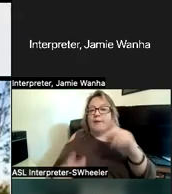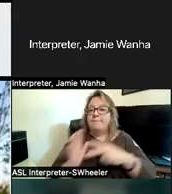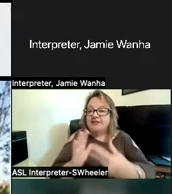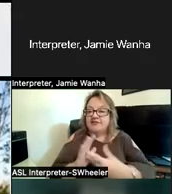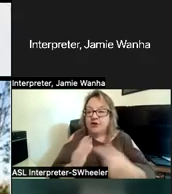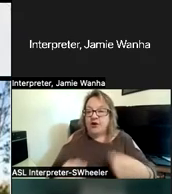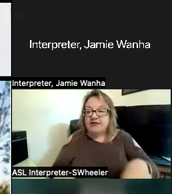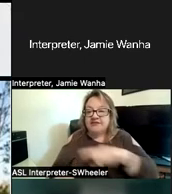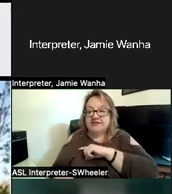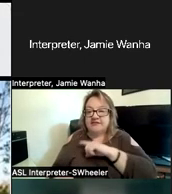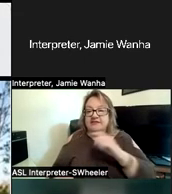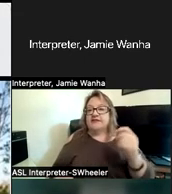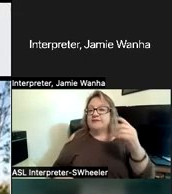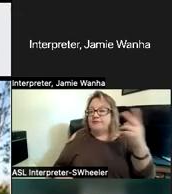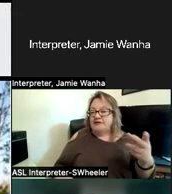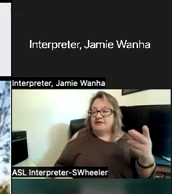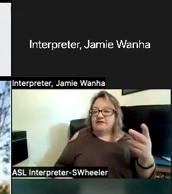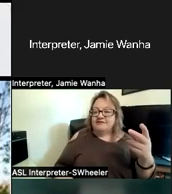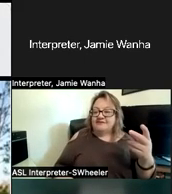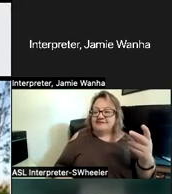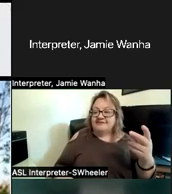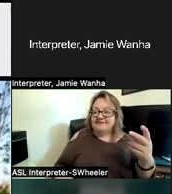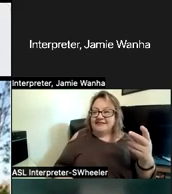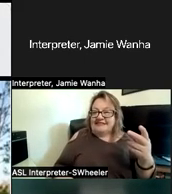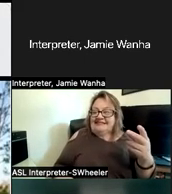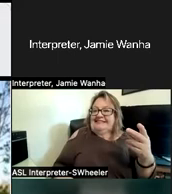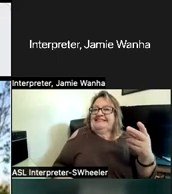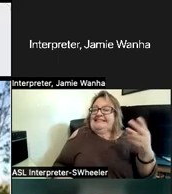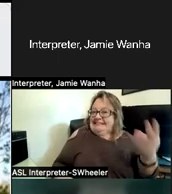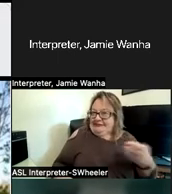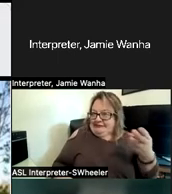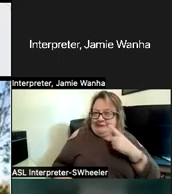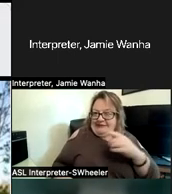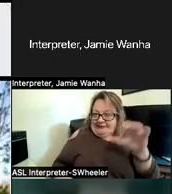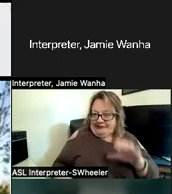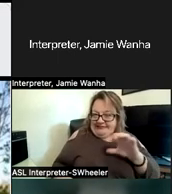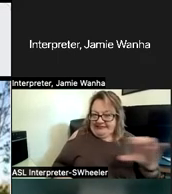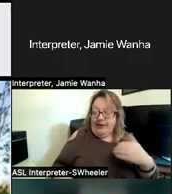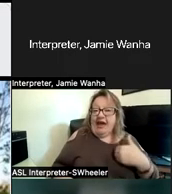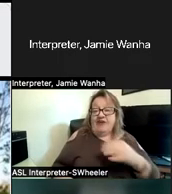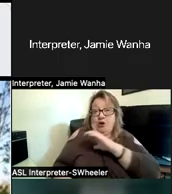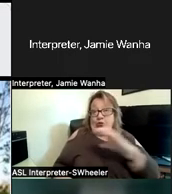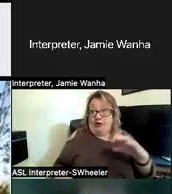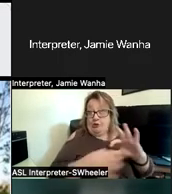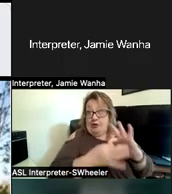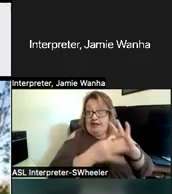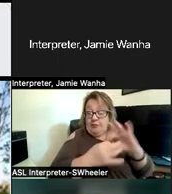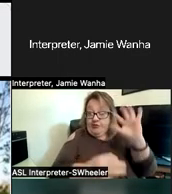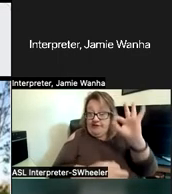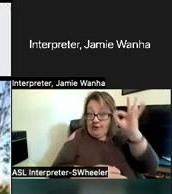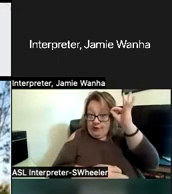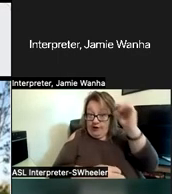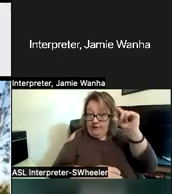So a little history about Red Cross. So you might know, maybe not, but we actually have a congressional relationship with our federal government.